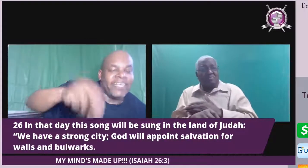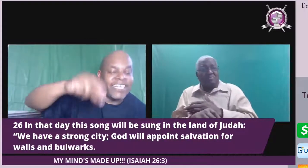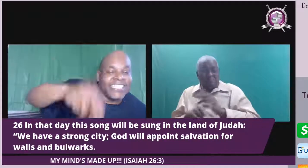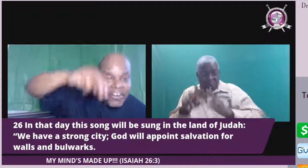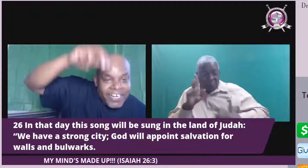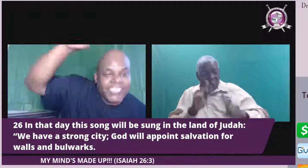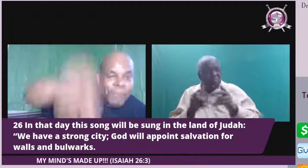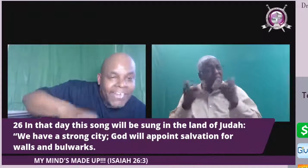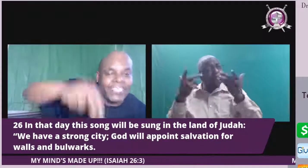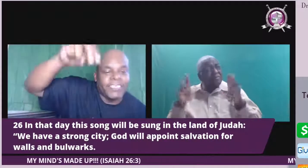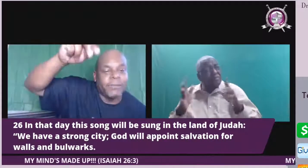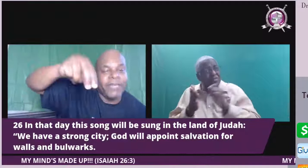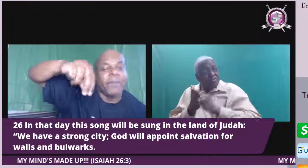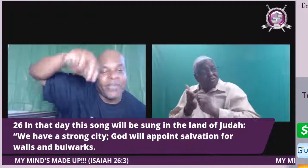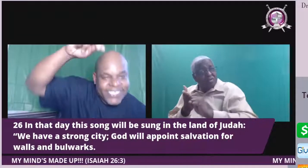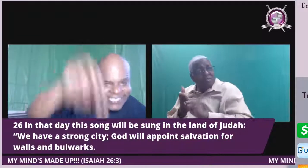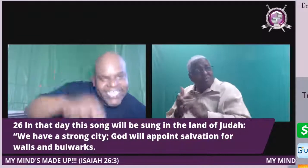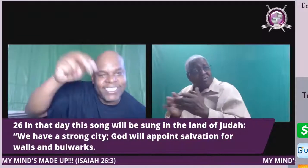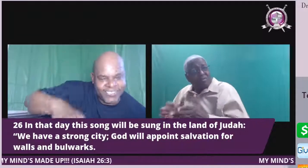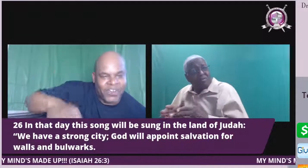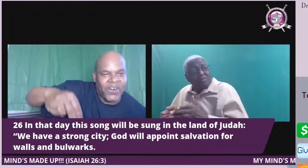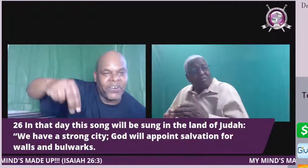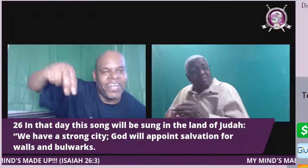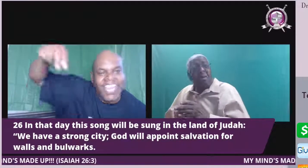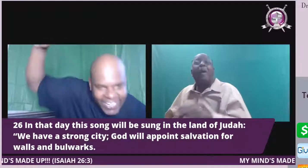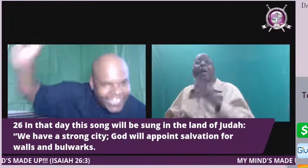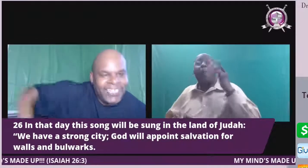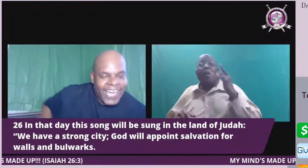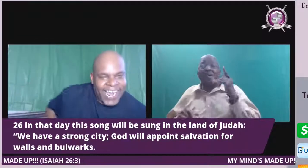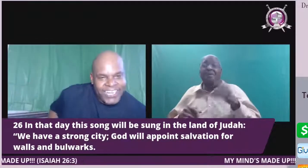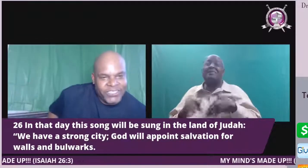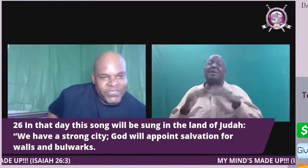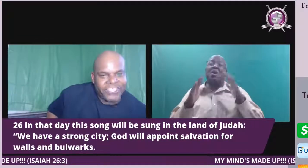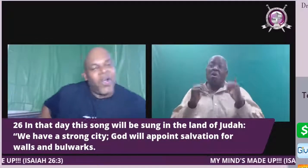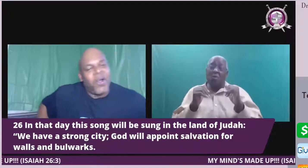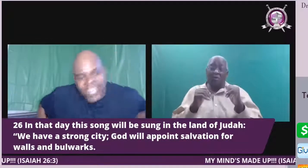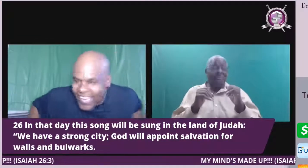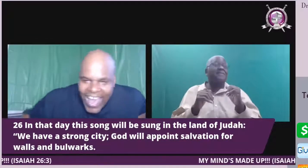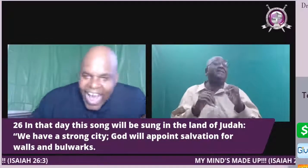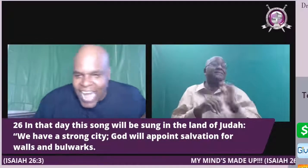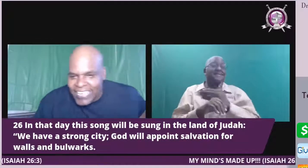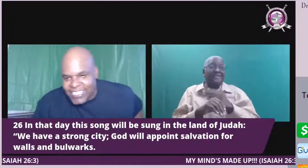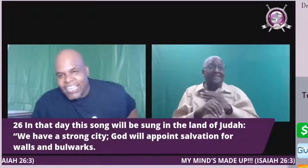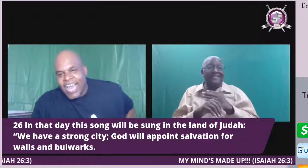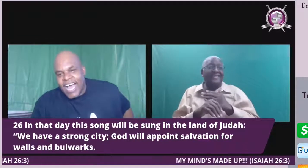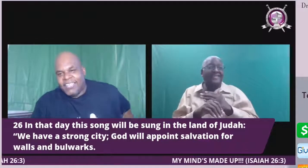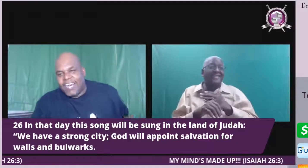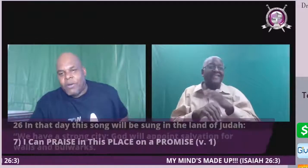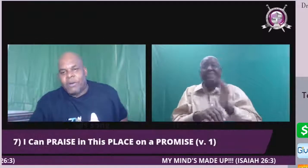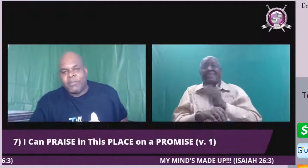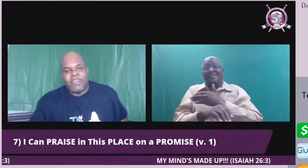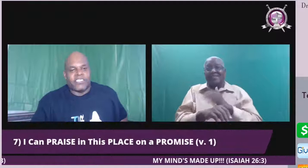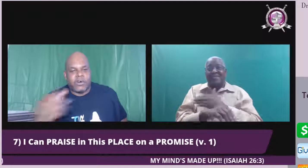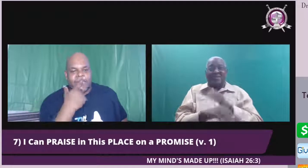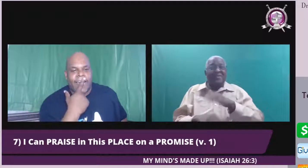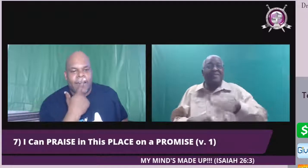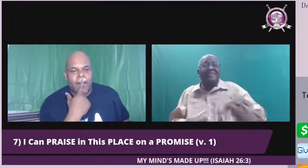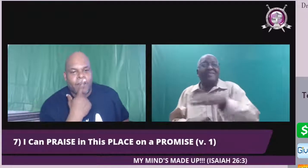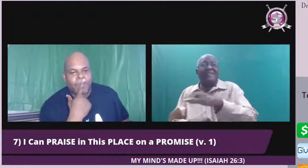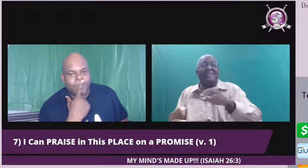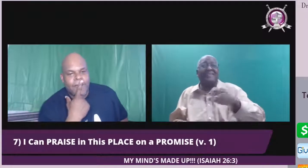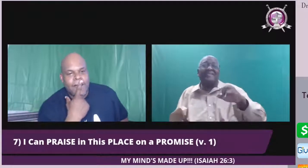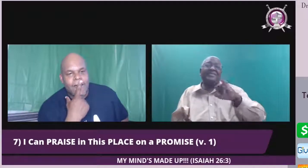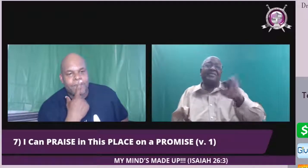song because they're expecting to be able to sing the song in the land of Judah. Okay. I see you now. Wait a minute. Let me see if I can slow this thing